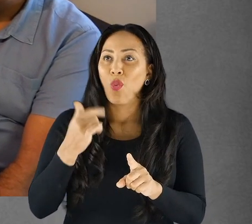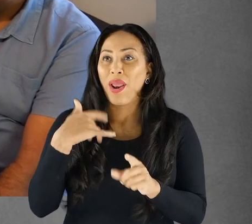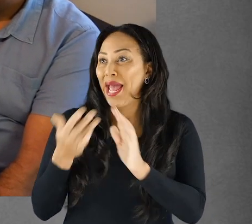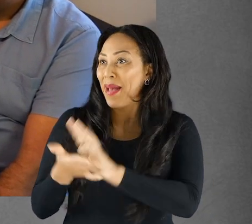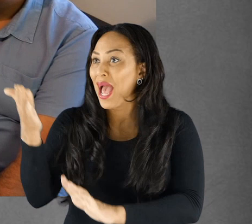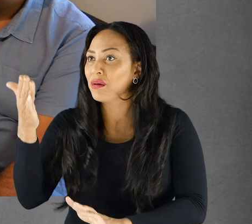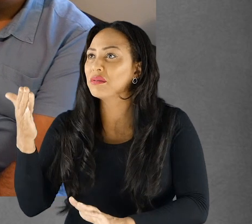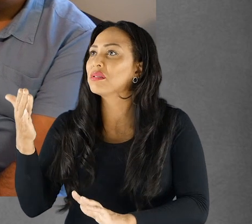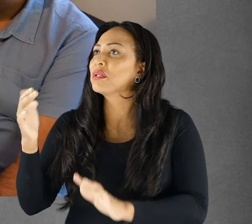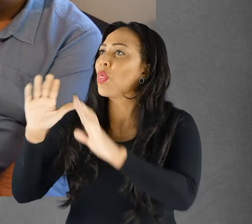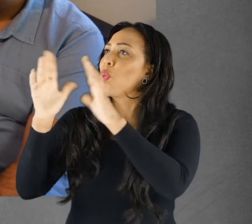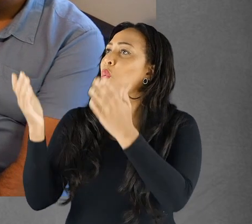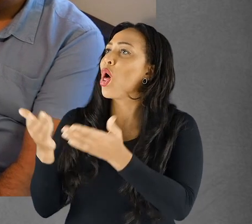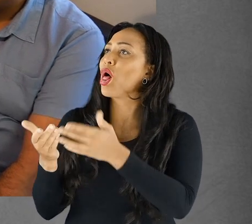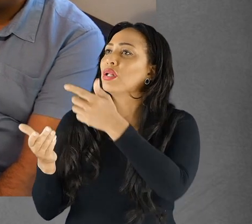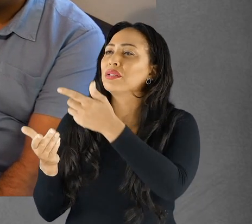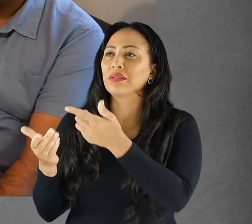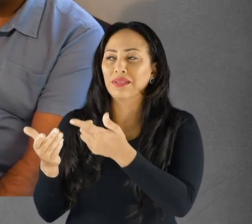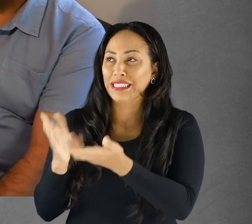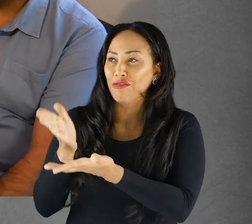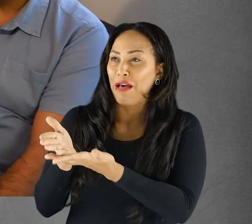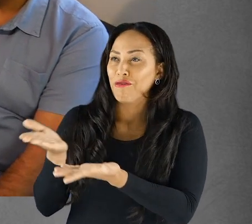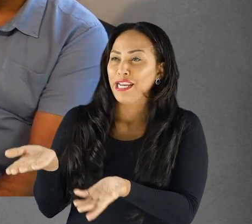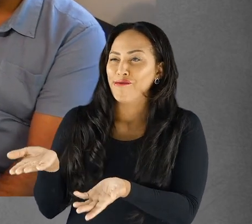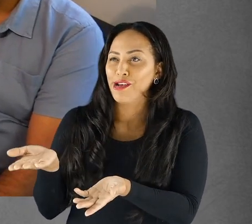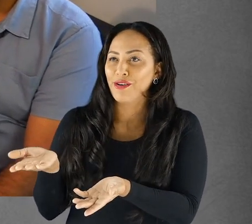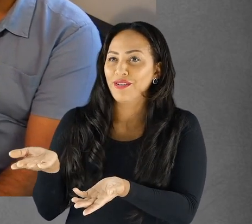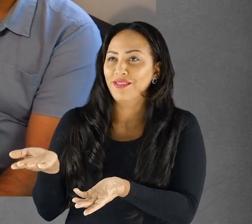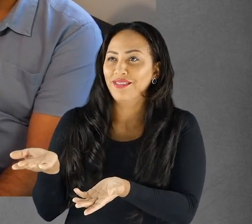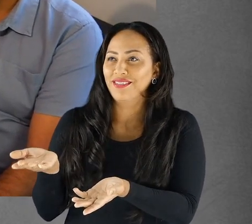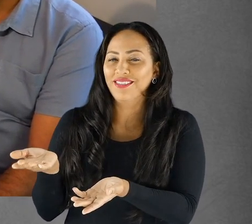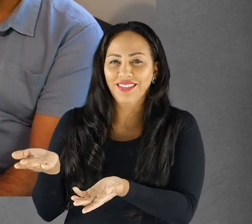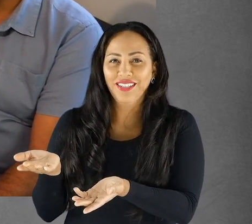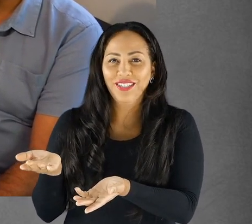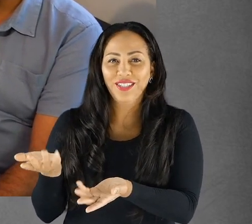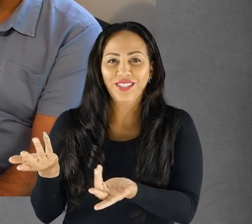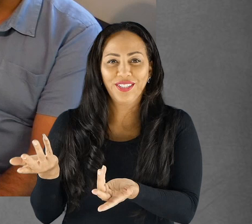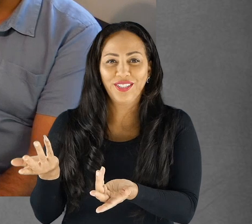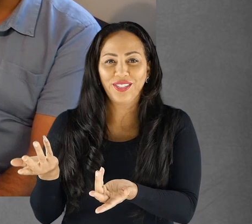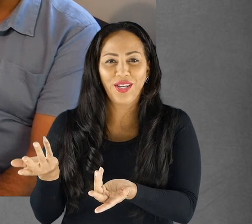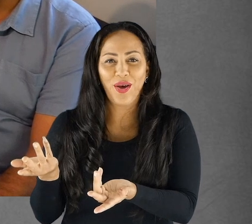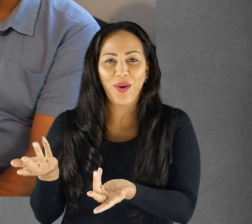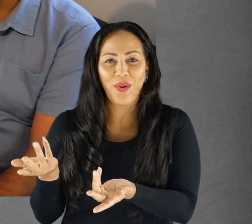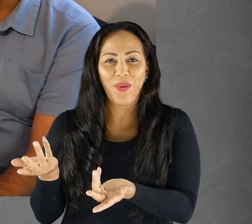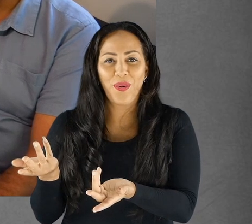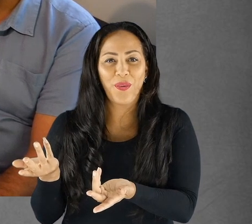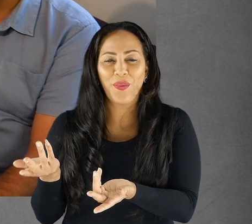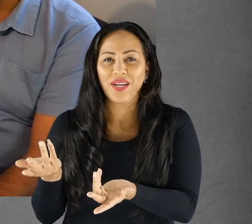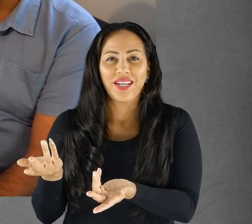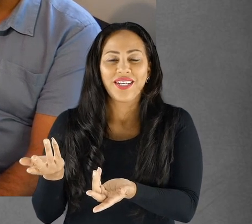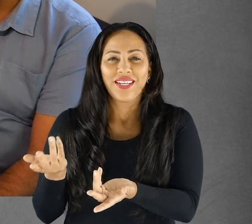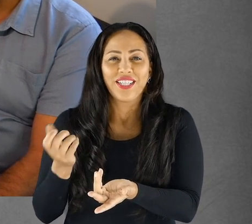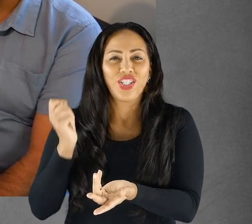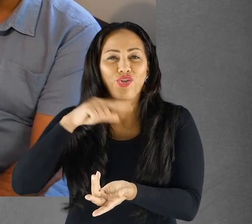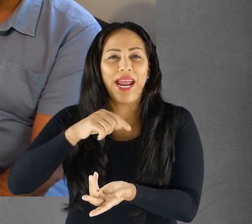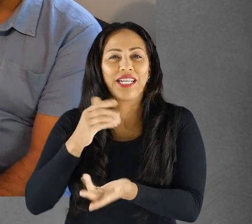that it's a real world. Right. That I'm looking at. So a beautiful detachment, not unkind, but just a kind of like